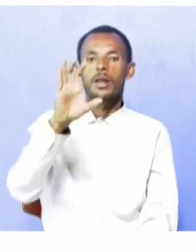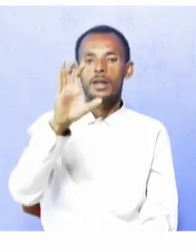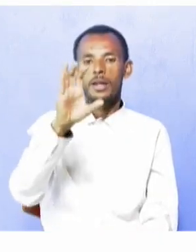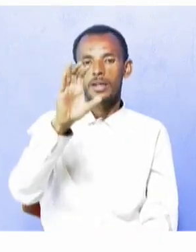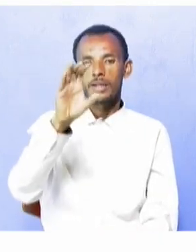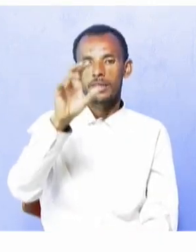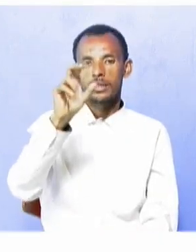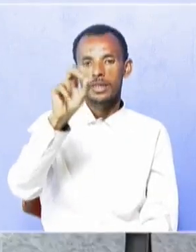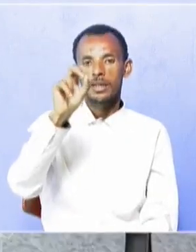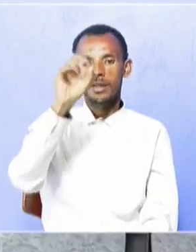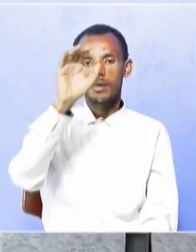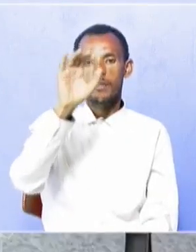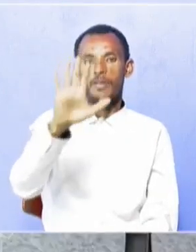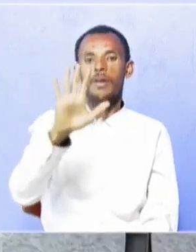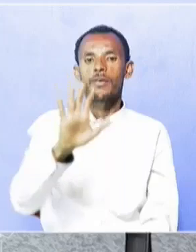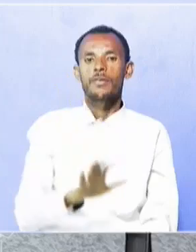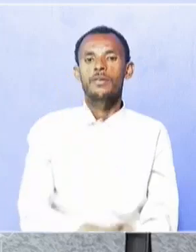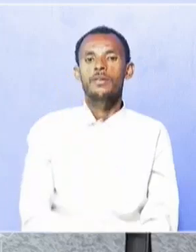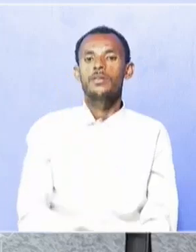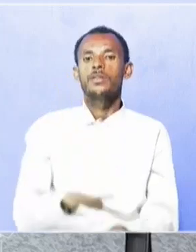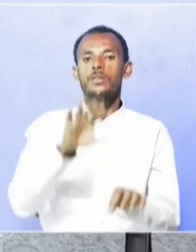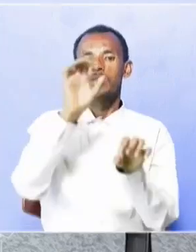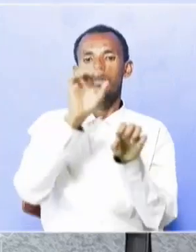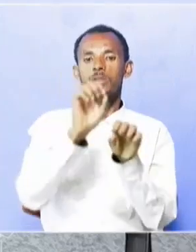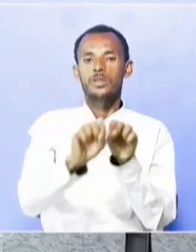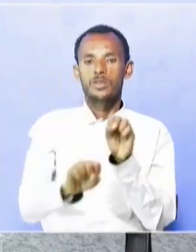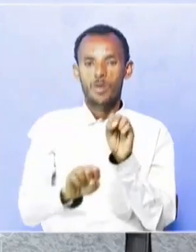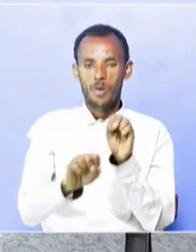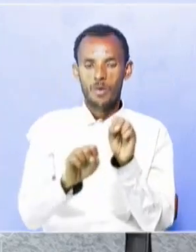135. Okay, so